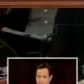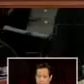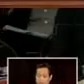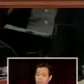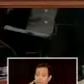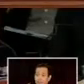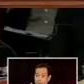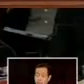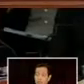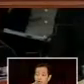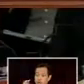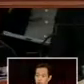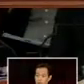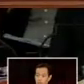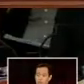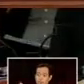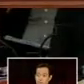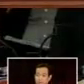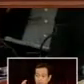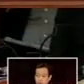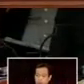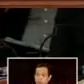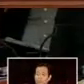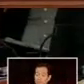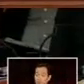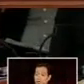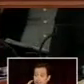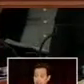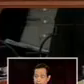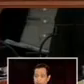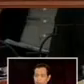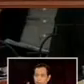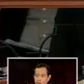You said you need an order of the impeachment court. That's not what the law says. The law says,